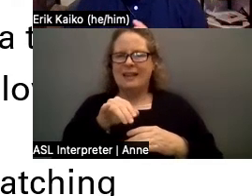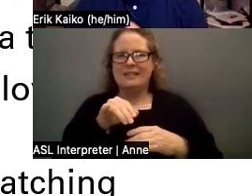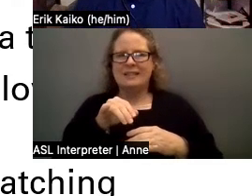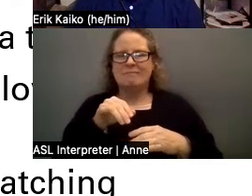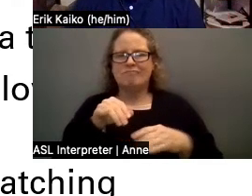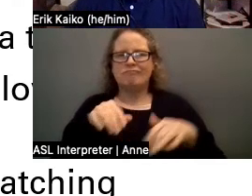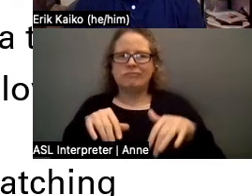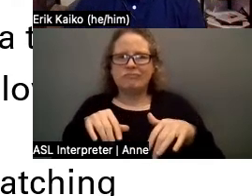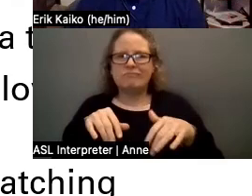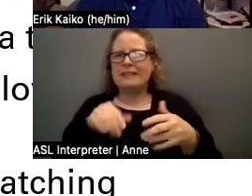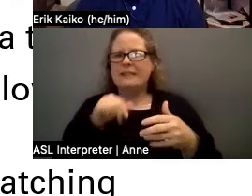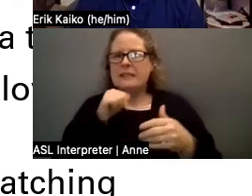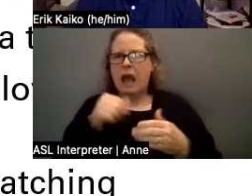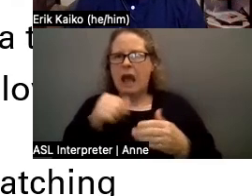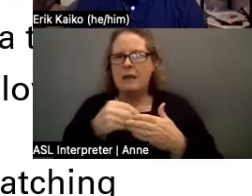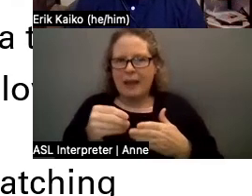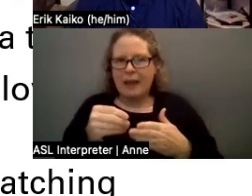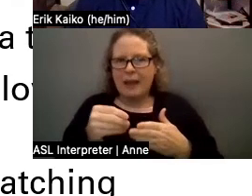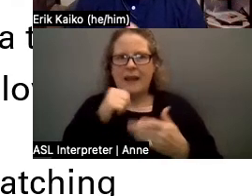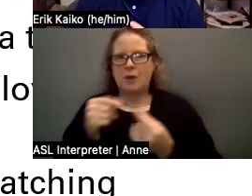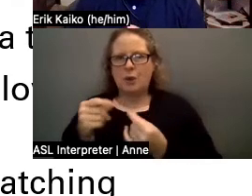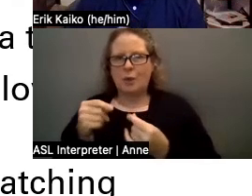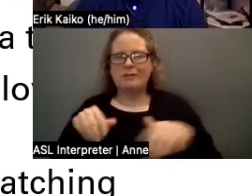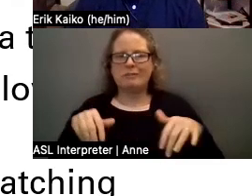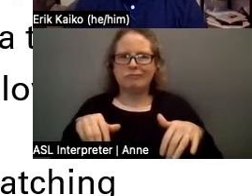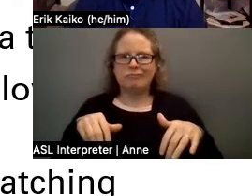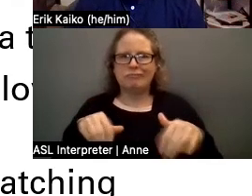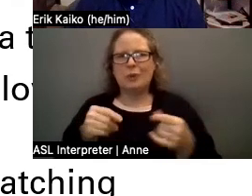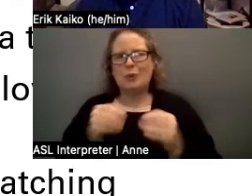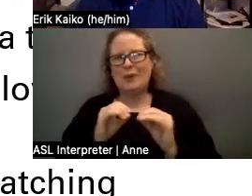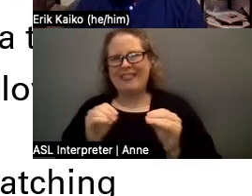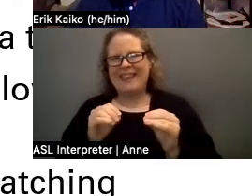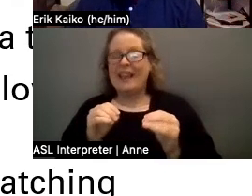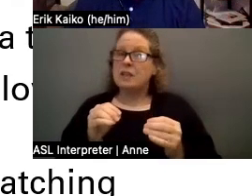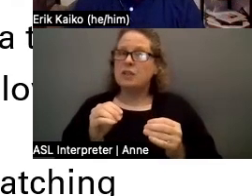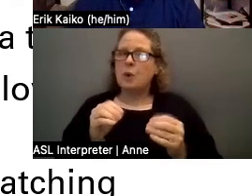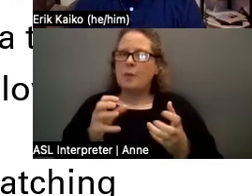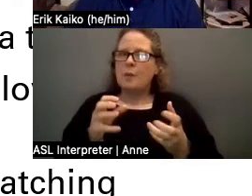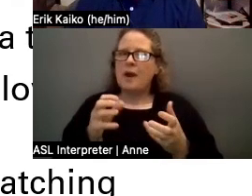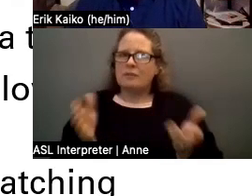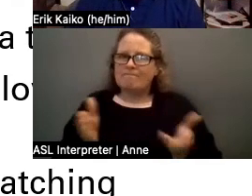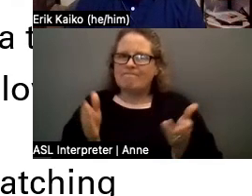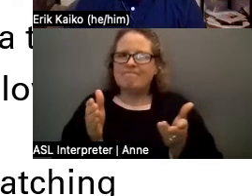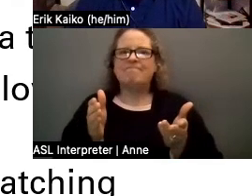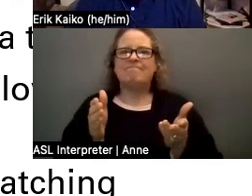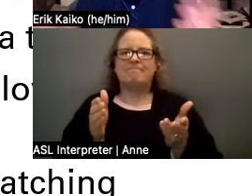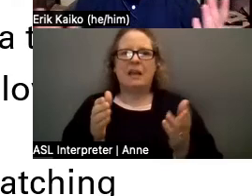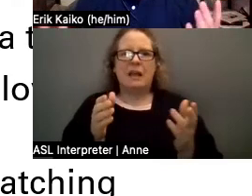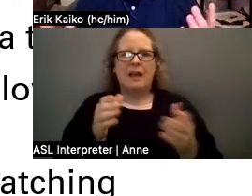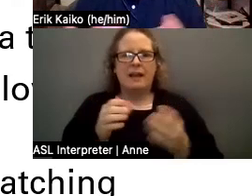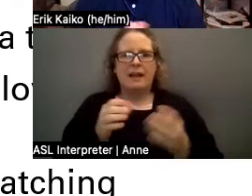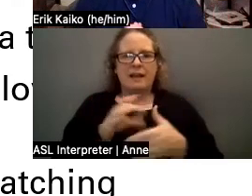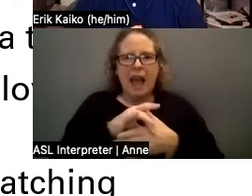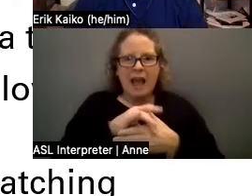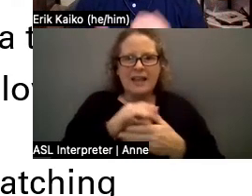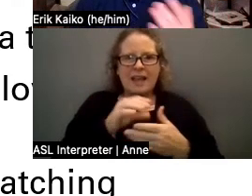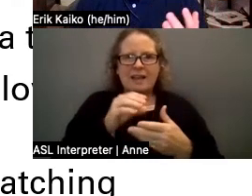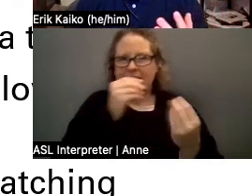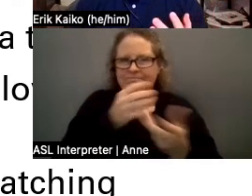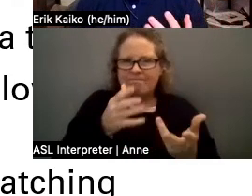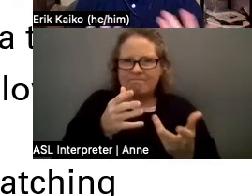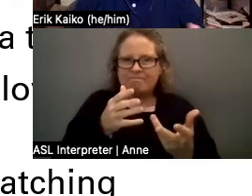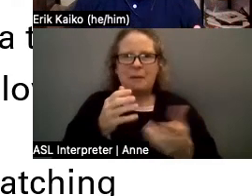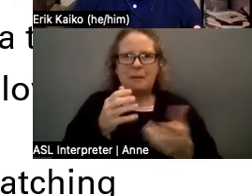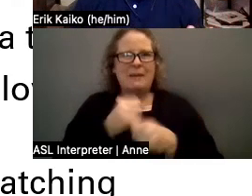to when we want to just kind of sit on the couch. Nothing. We want to put content out there that makes people excited to get to know